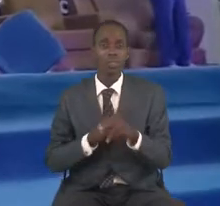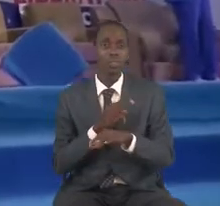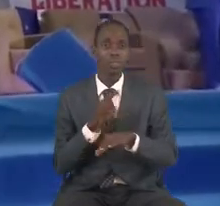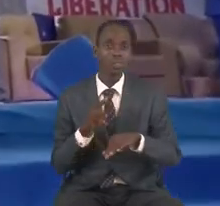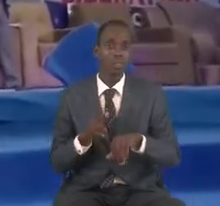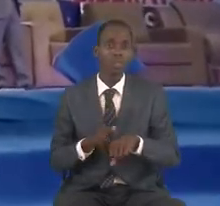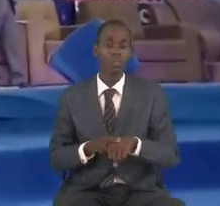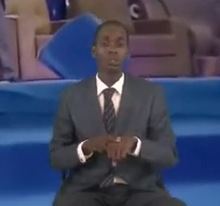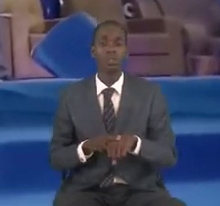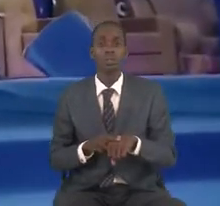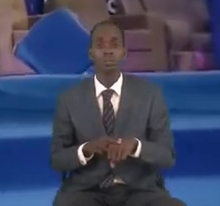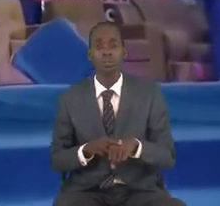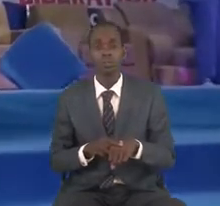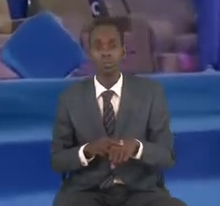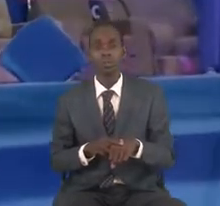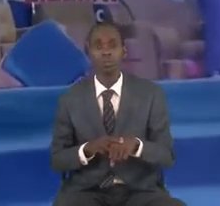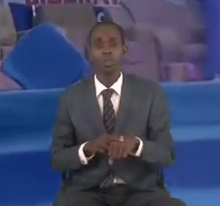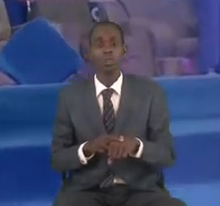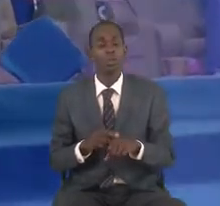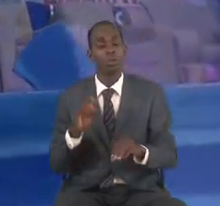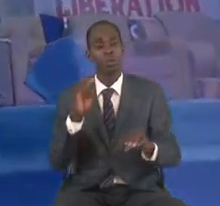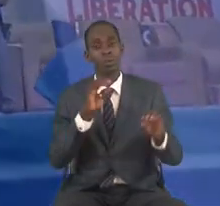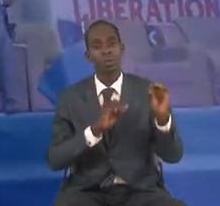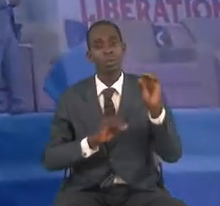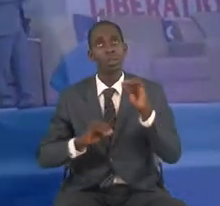the poor cannot afford it